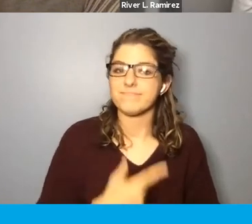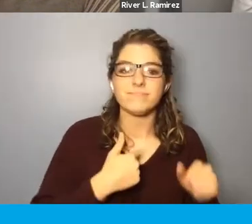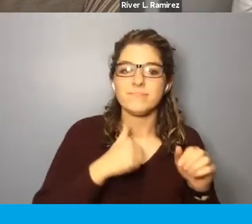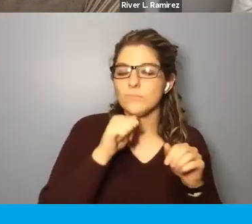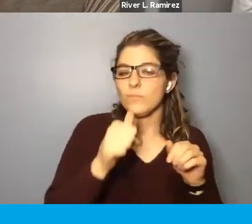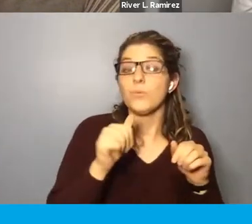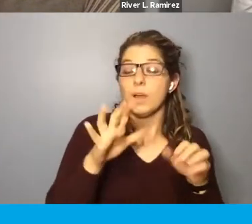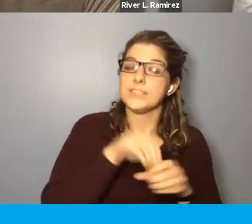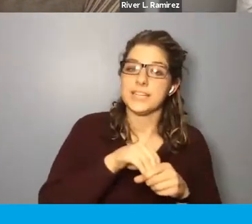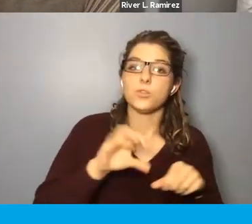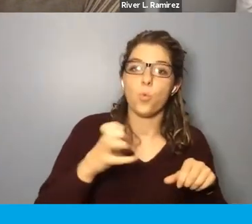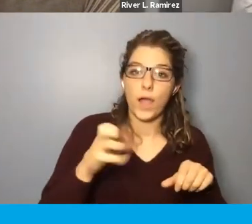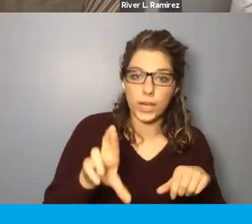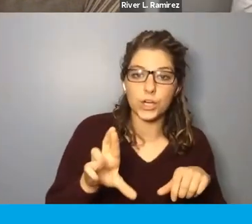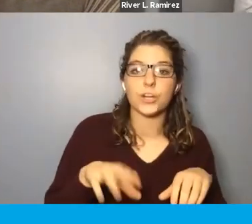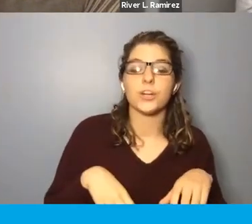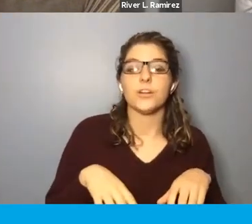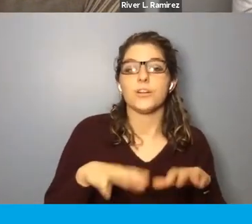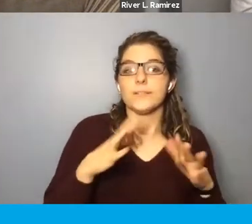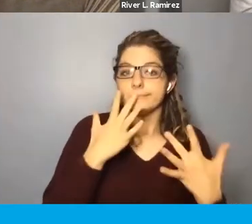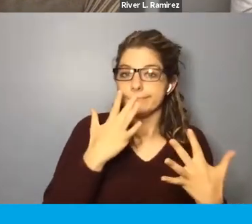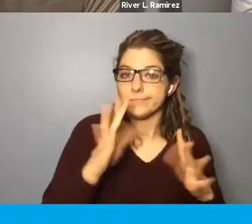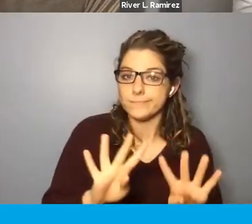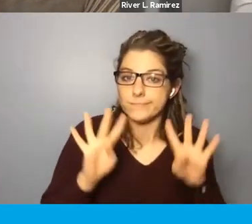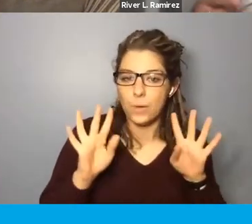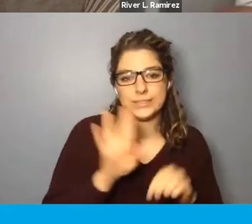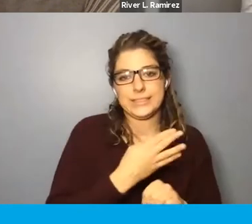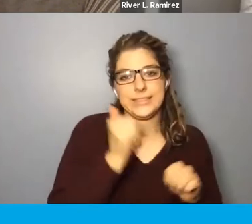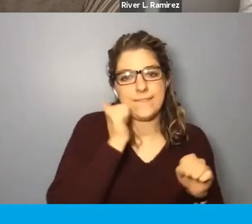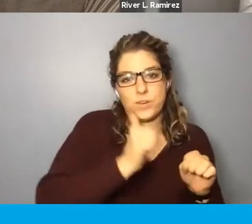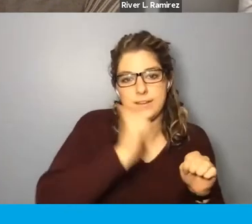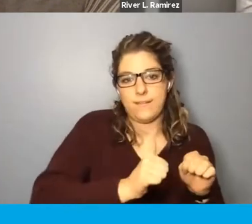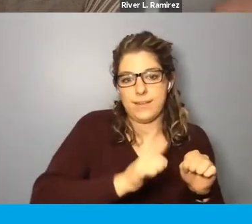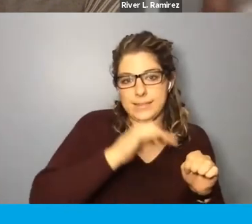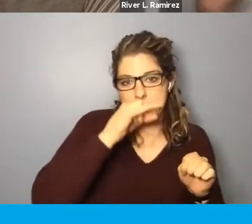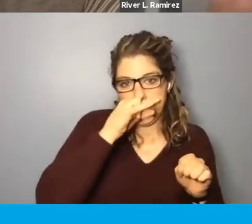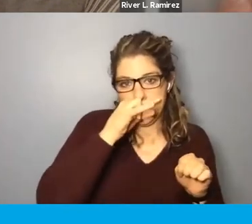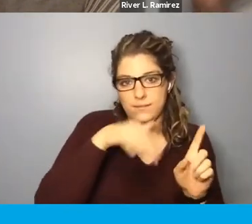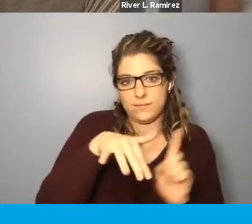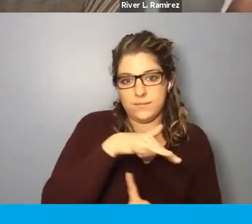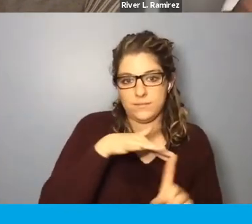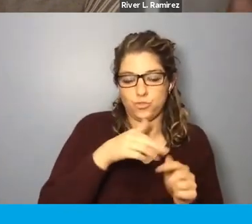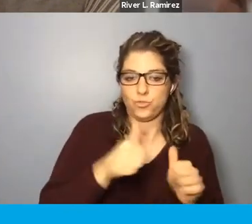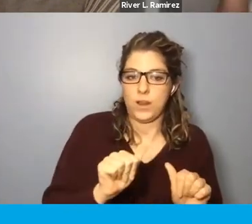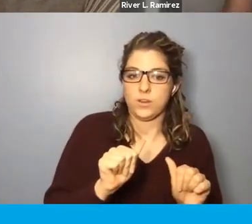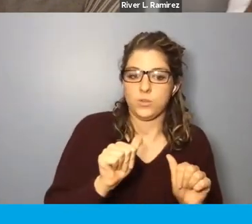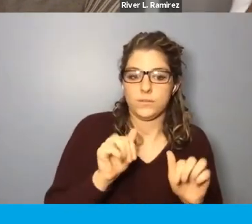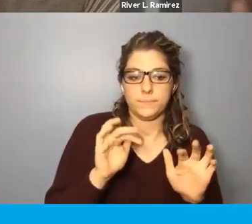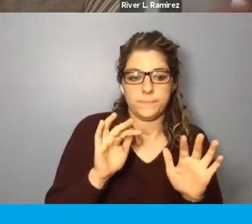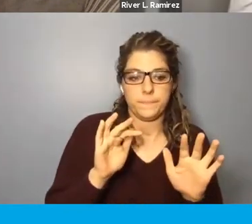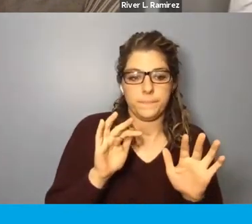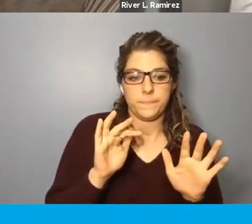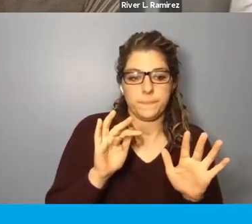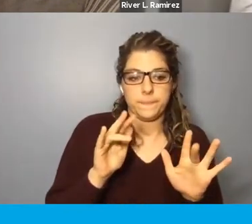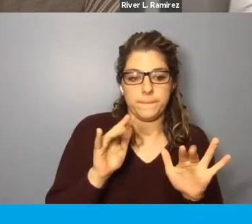choir and stuff. So, and I would sing every day as a kid, like try to